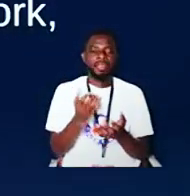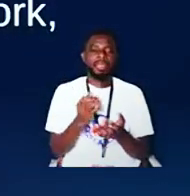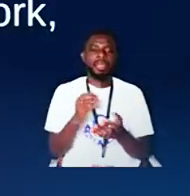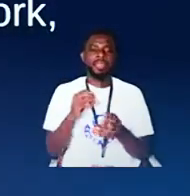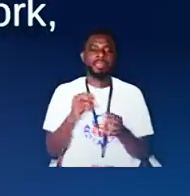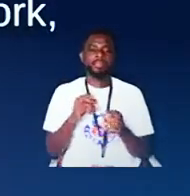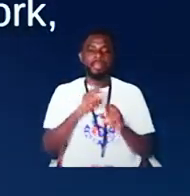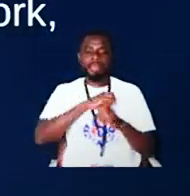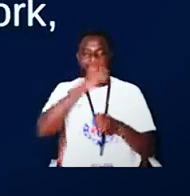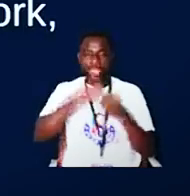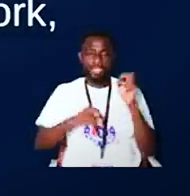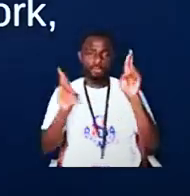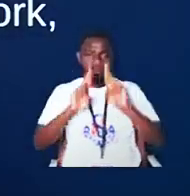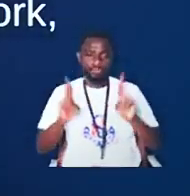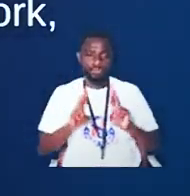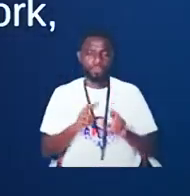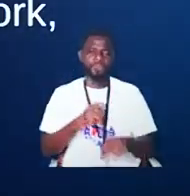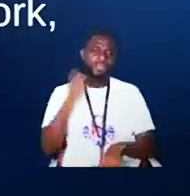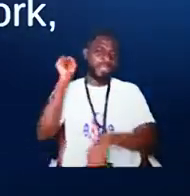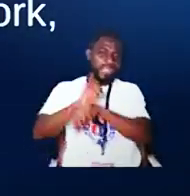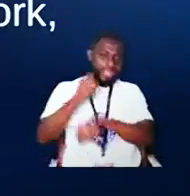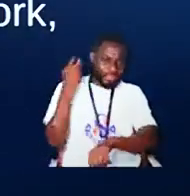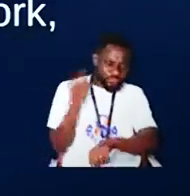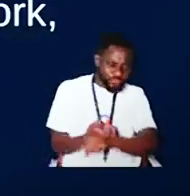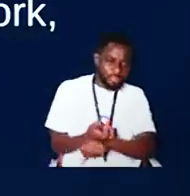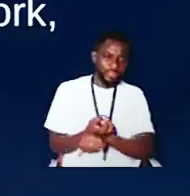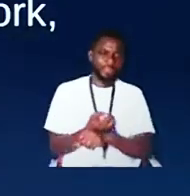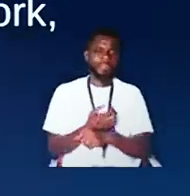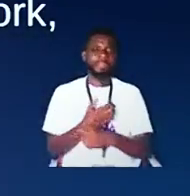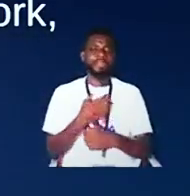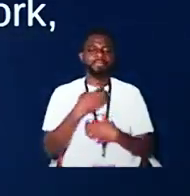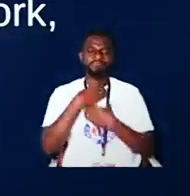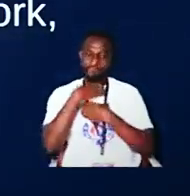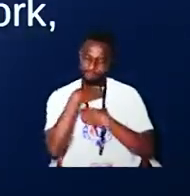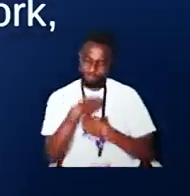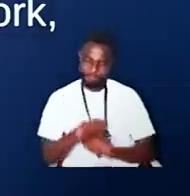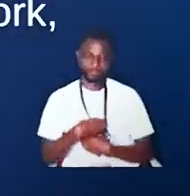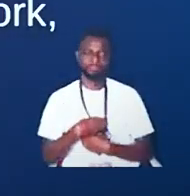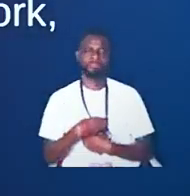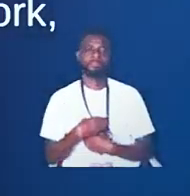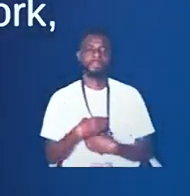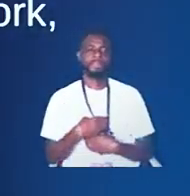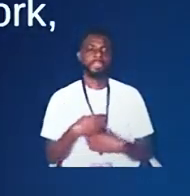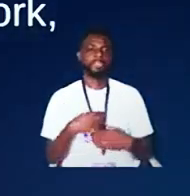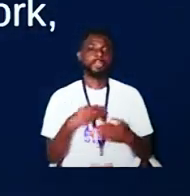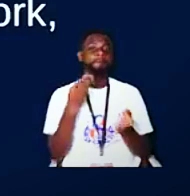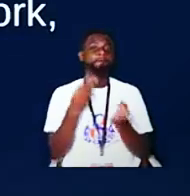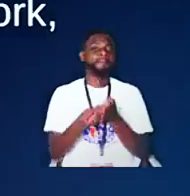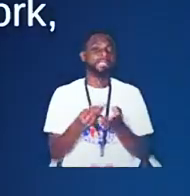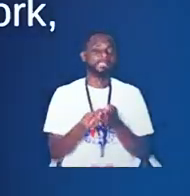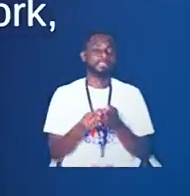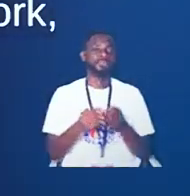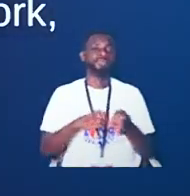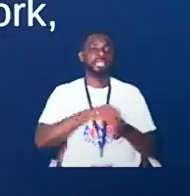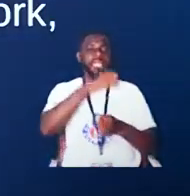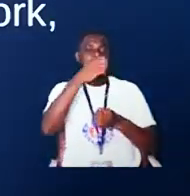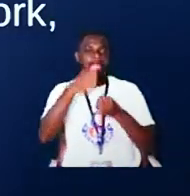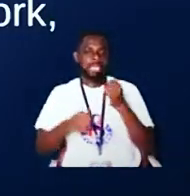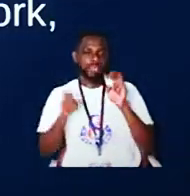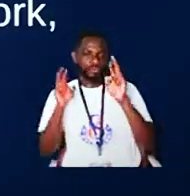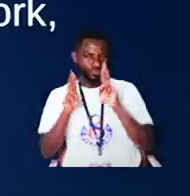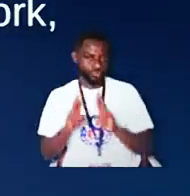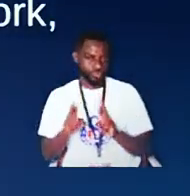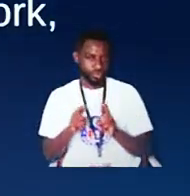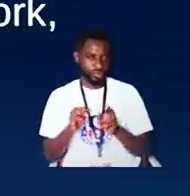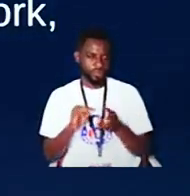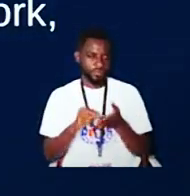diligence, sacrifice, hard work, and passion. Money should be a byproduct. Money